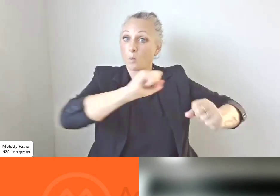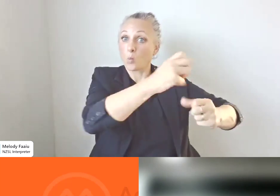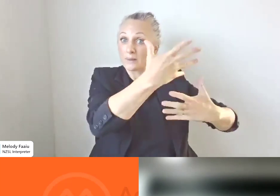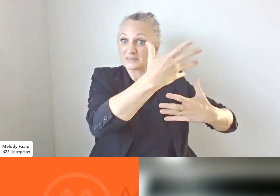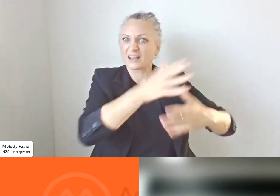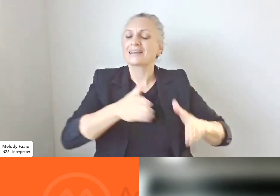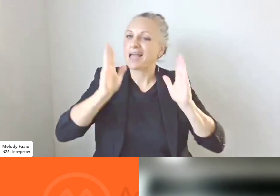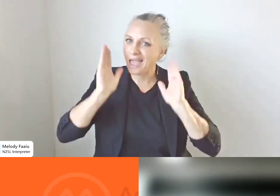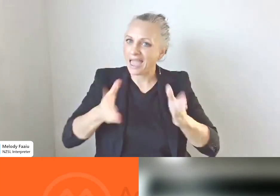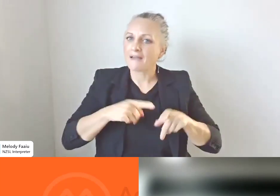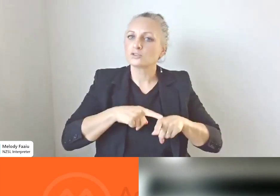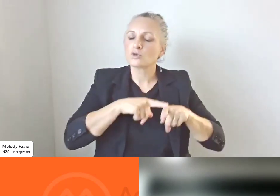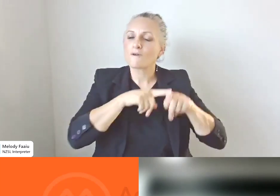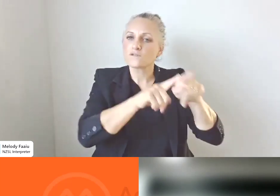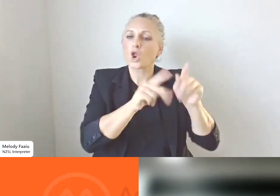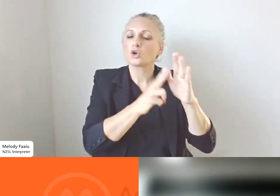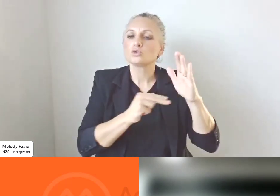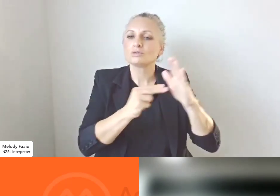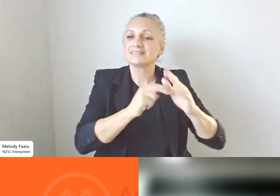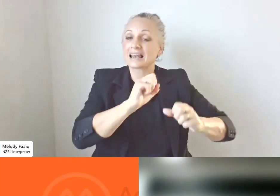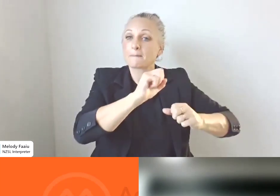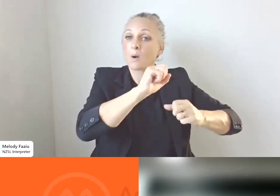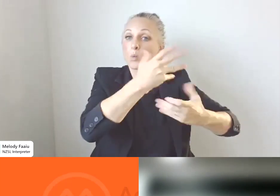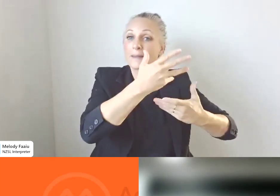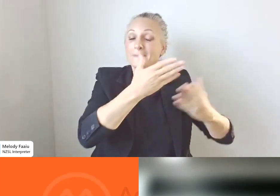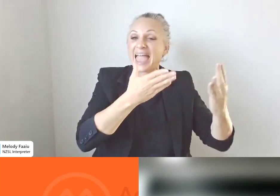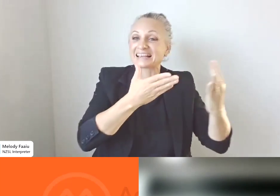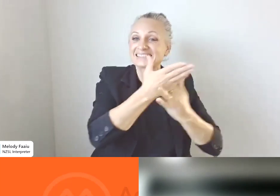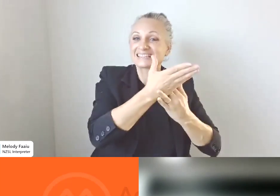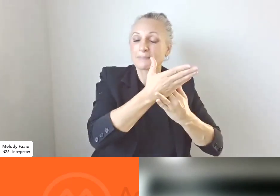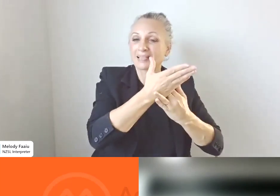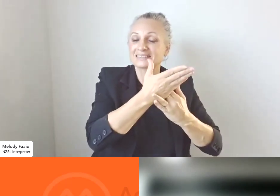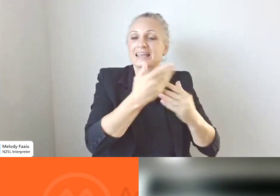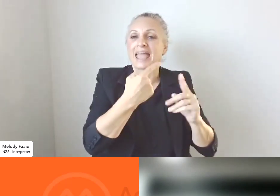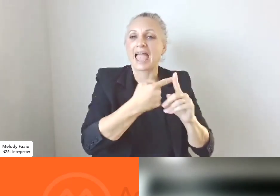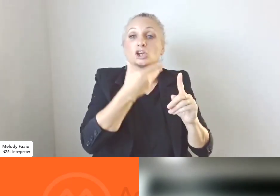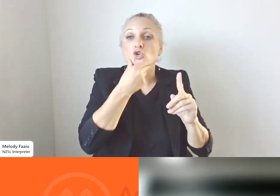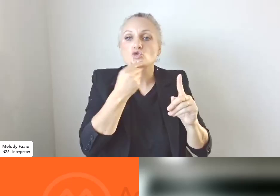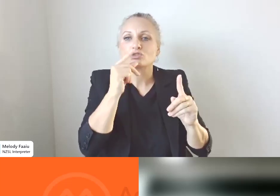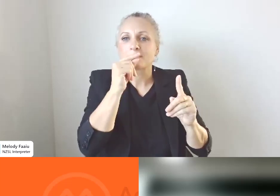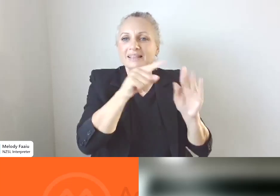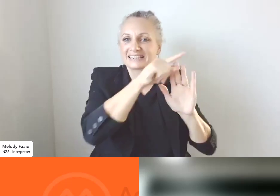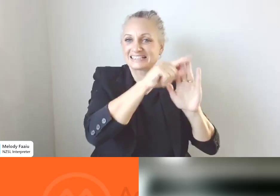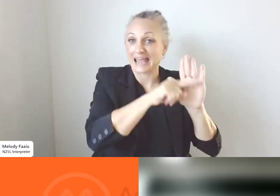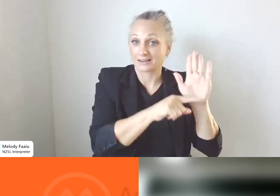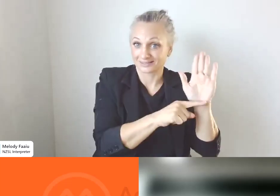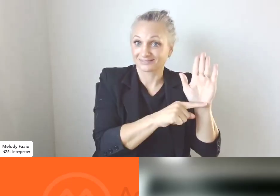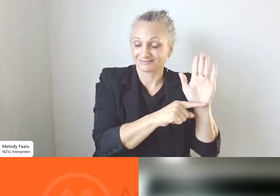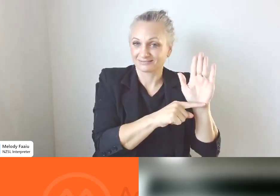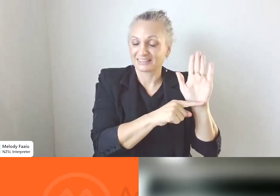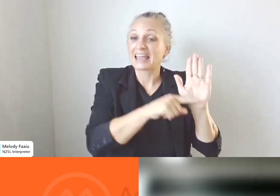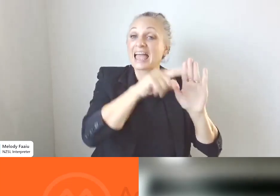web accessibility and usability standards. And updated web standards are coming out this